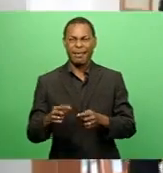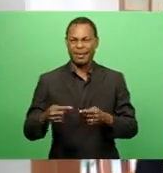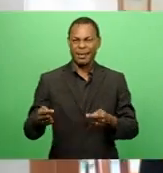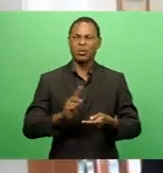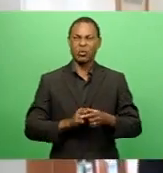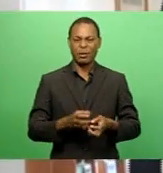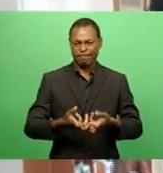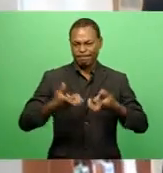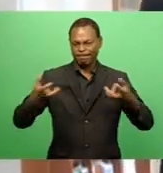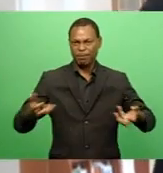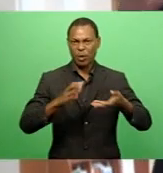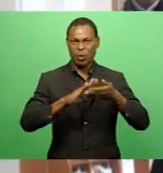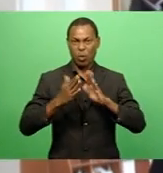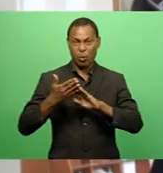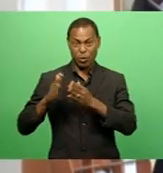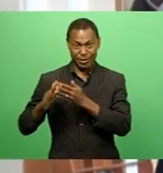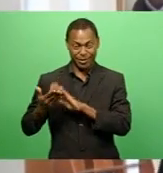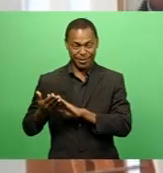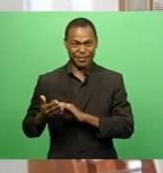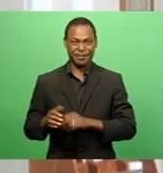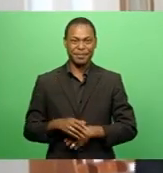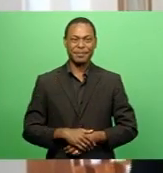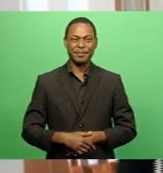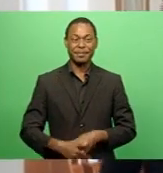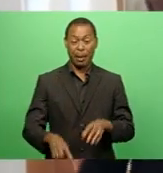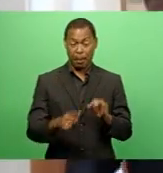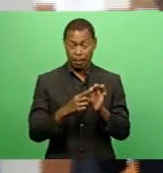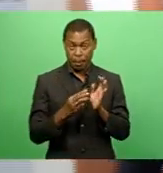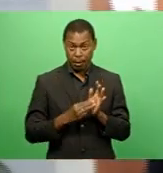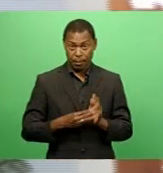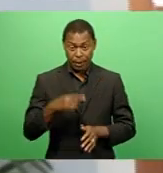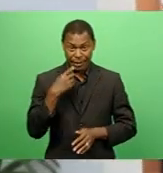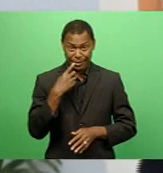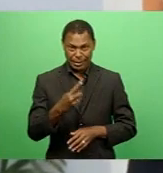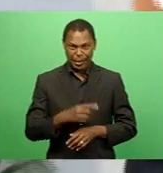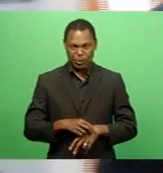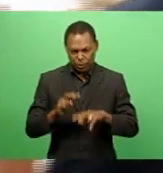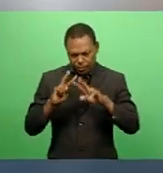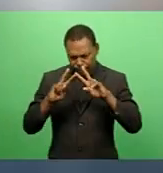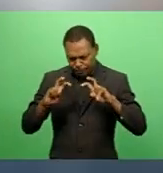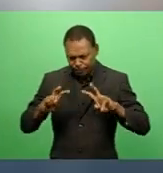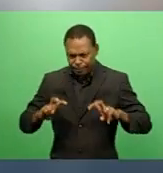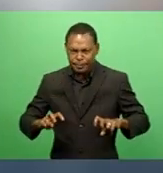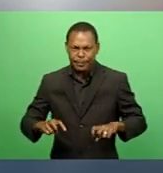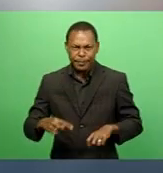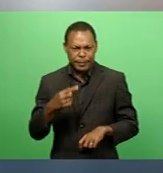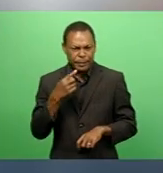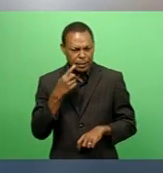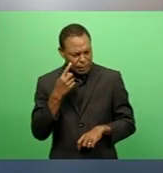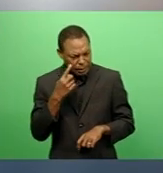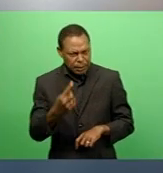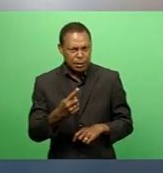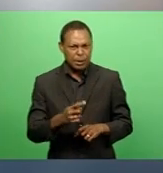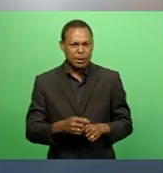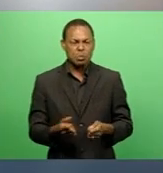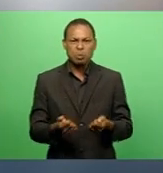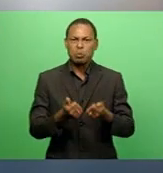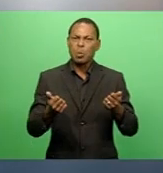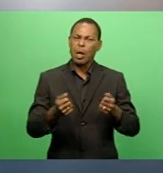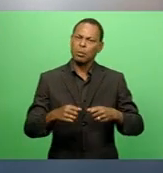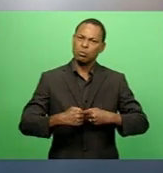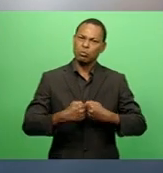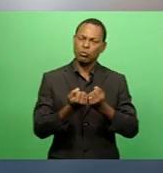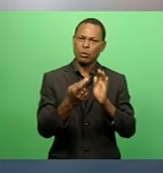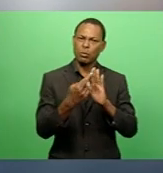communities. Bainimarama says upon investigation, the government found numerous breach of the work permit regulations